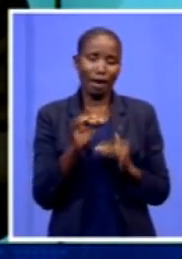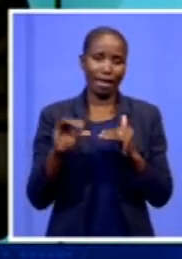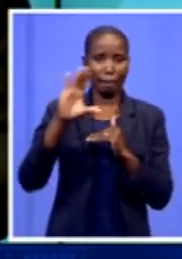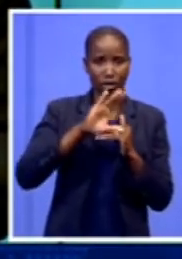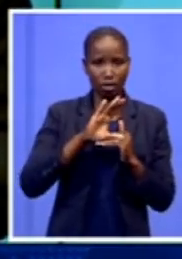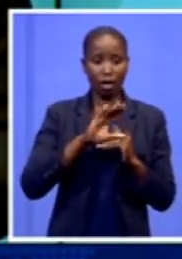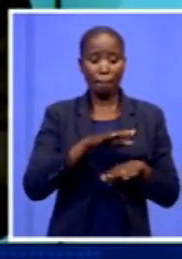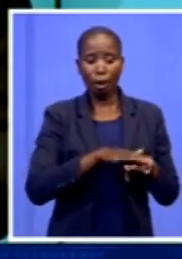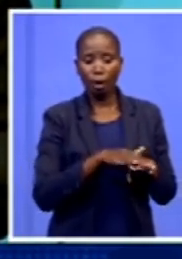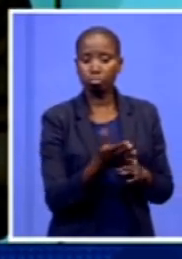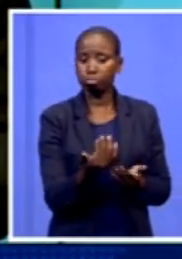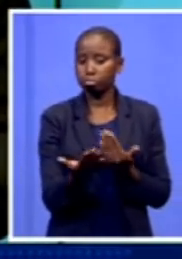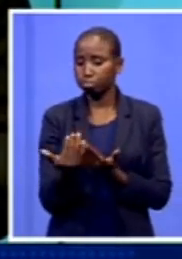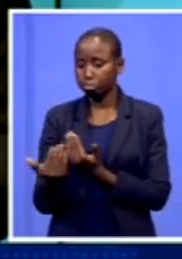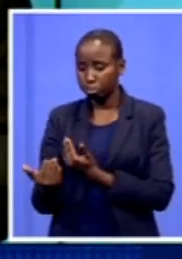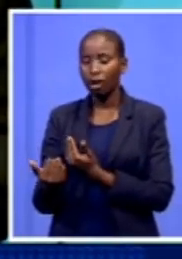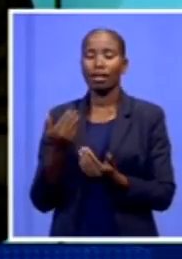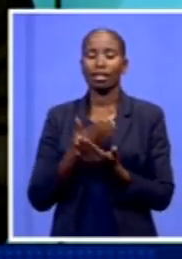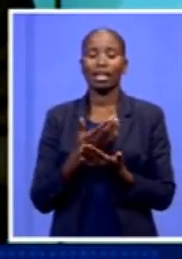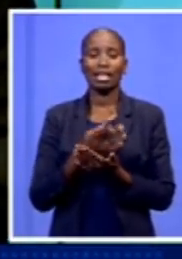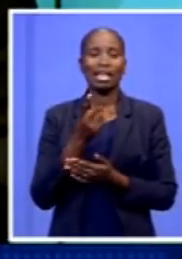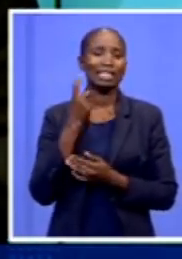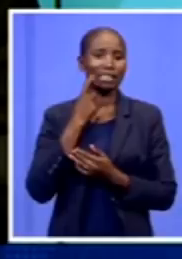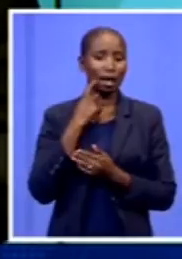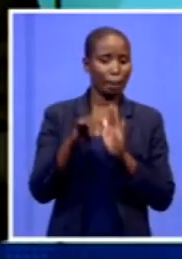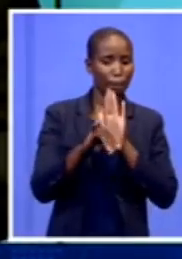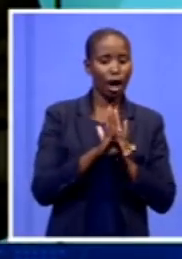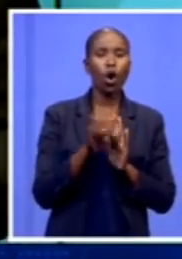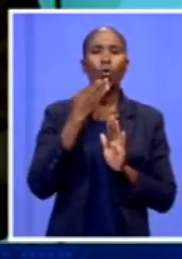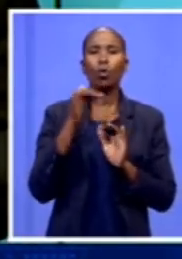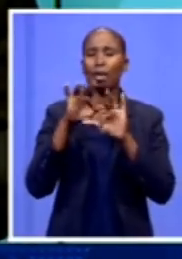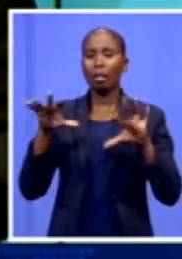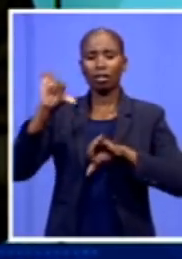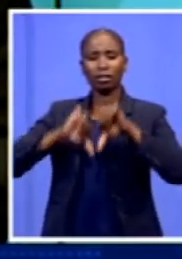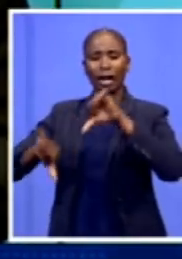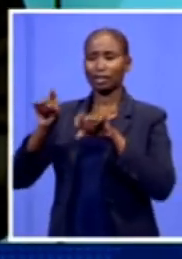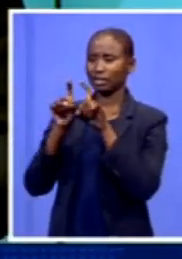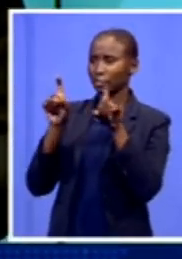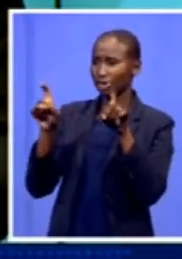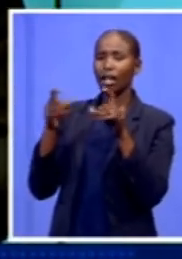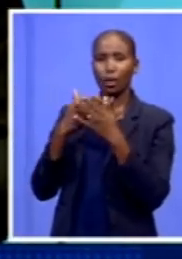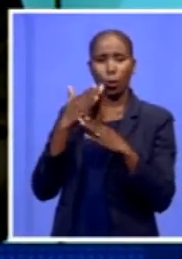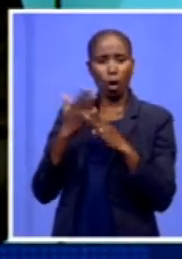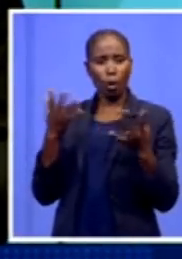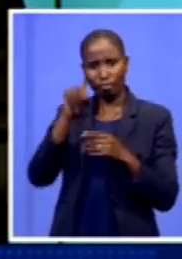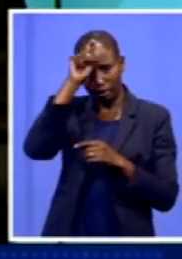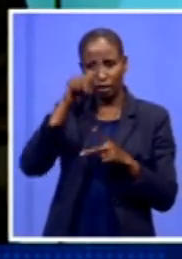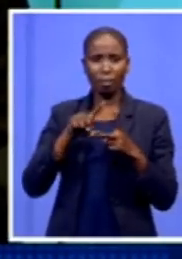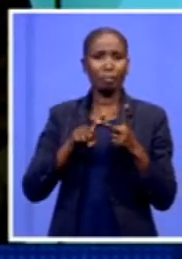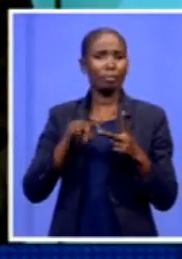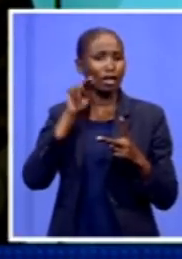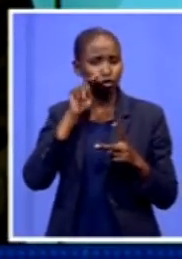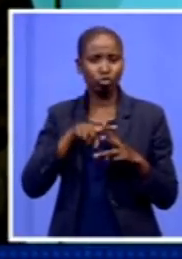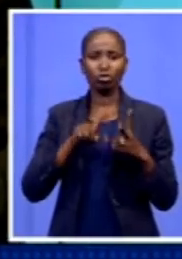to find our scientists working across South Africa, Egypt, Nigeria, Kenya, and all these other